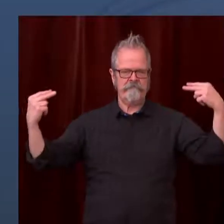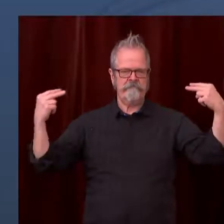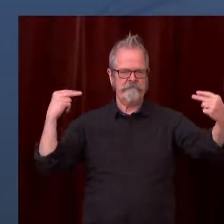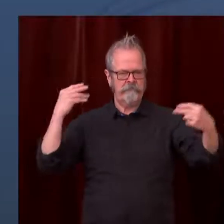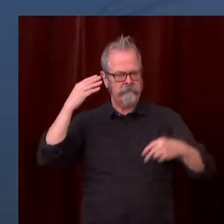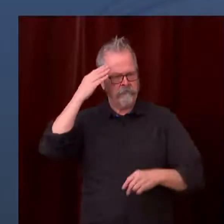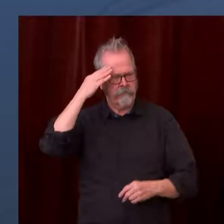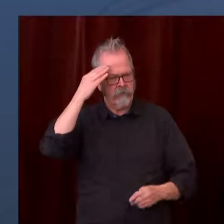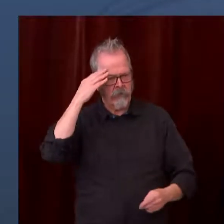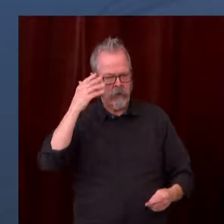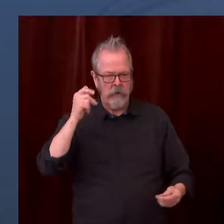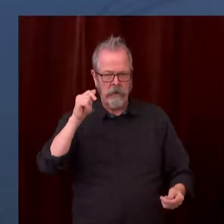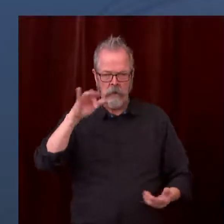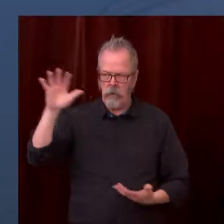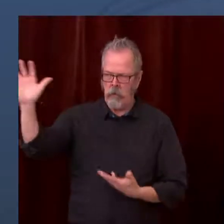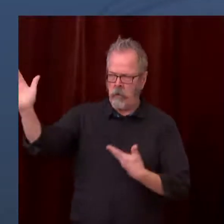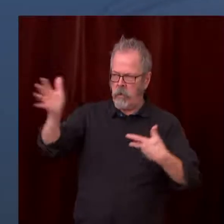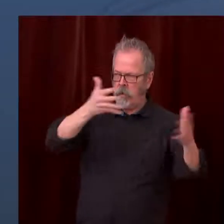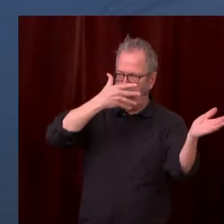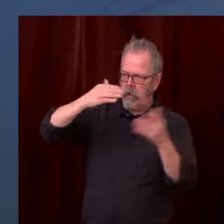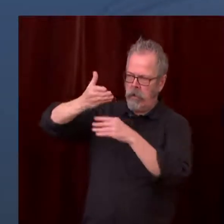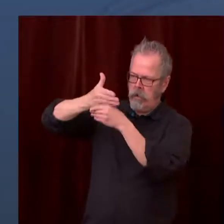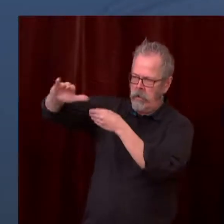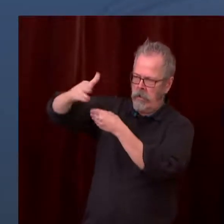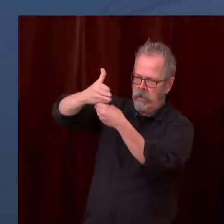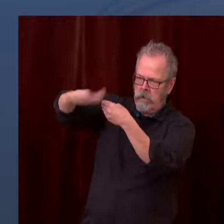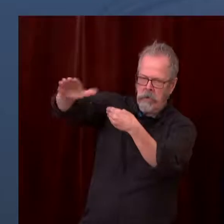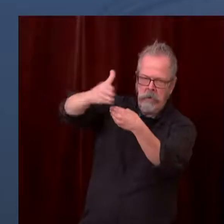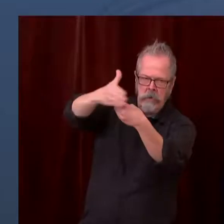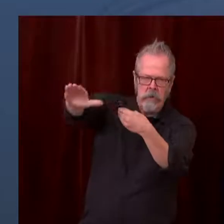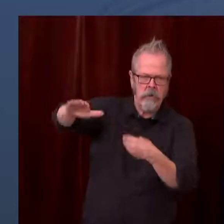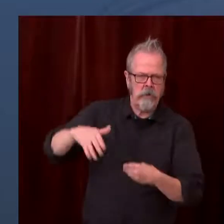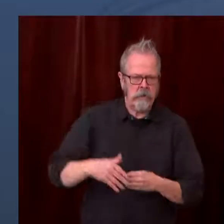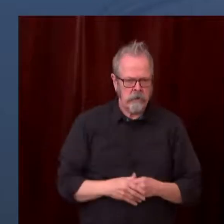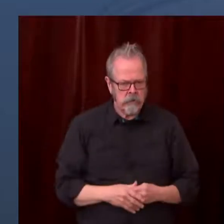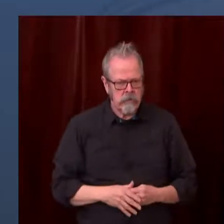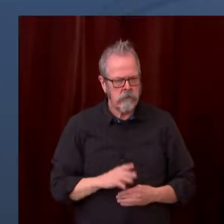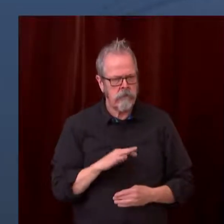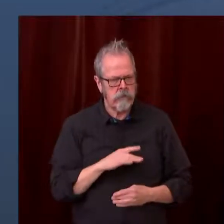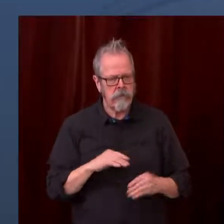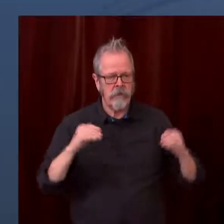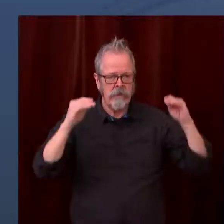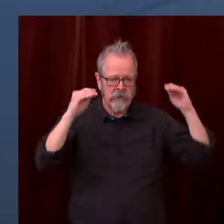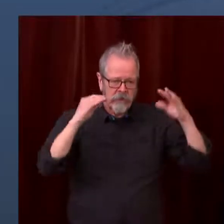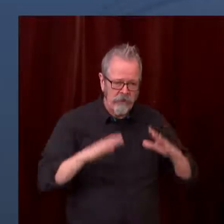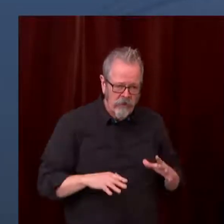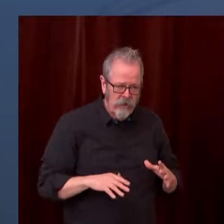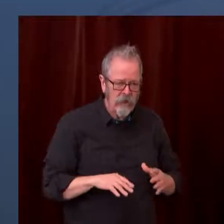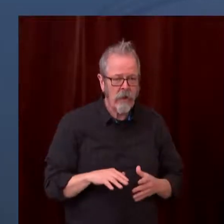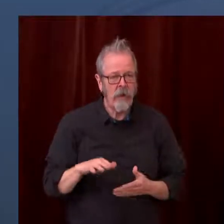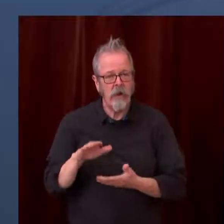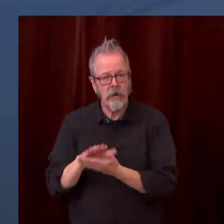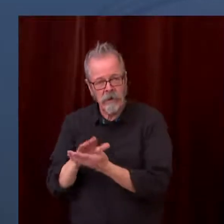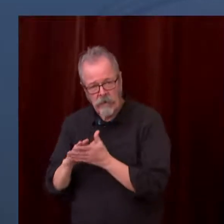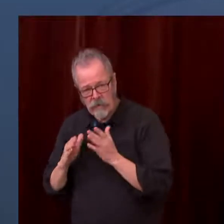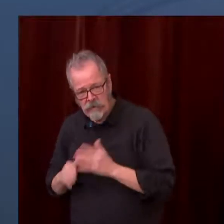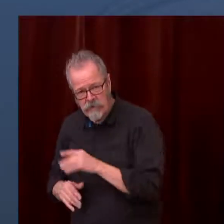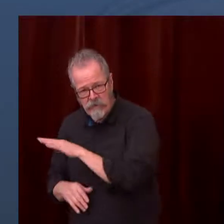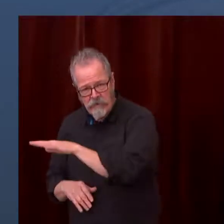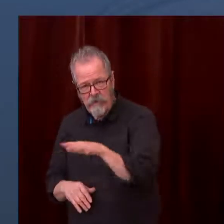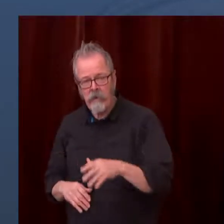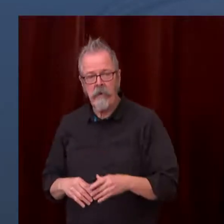in old schools and new schools to make these safe. Now, if I can just share a little